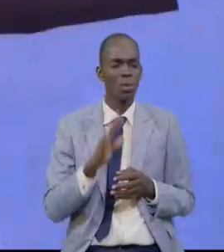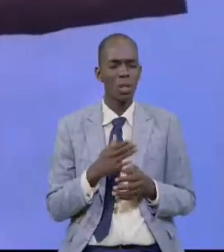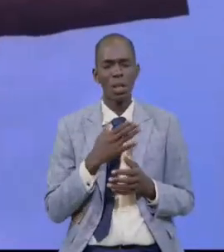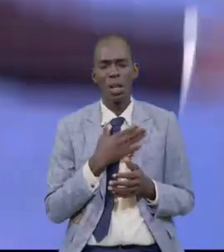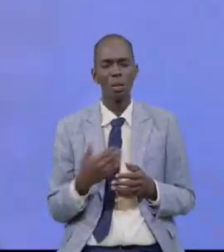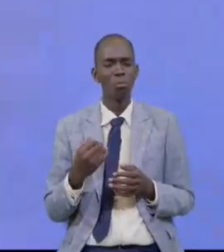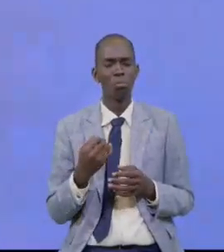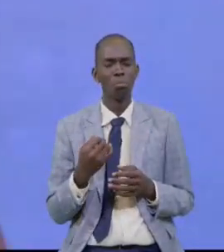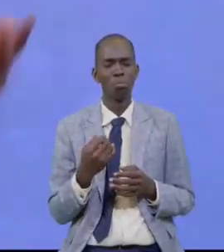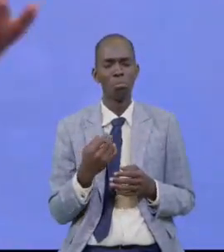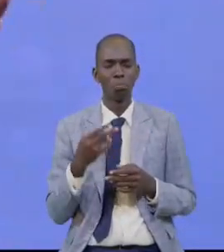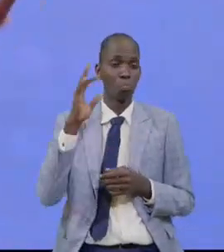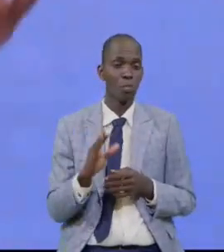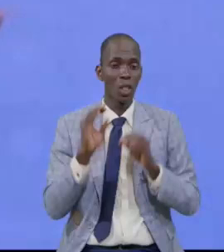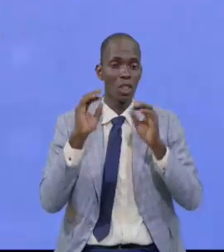of God,